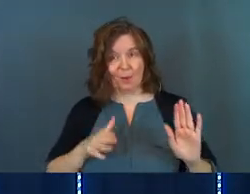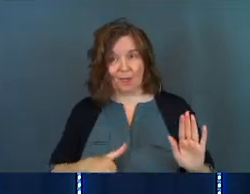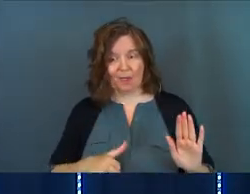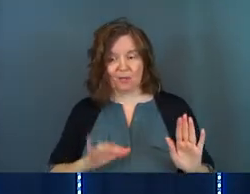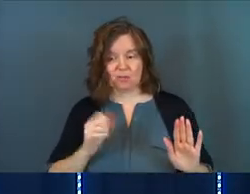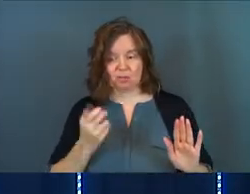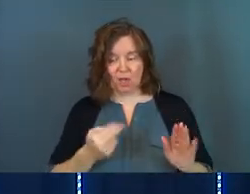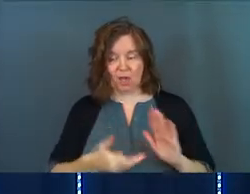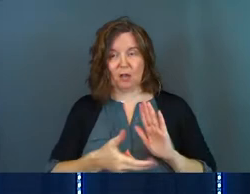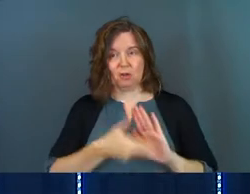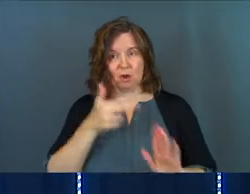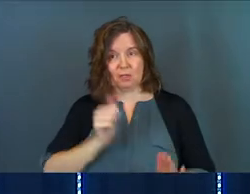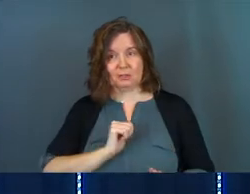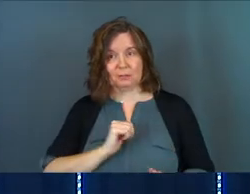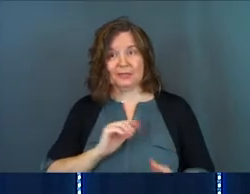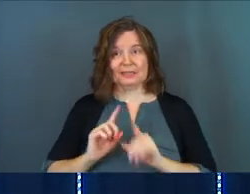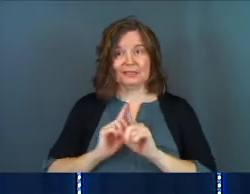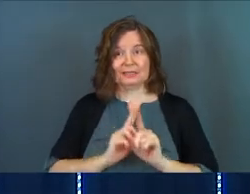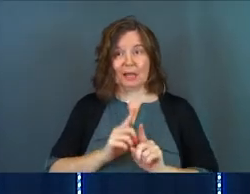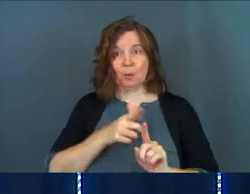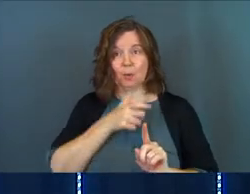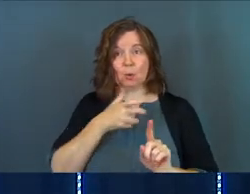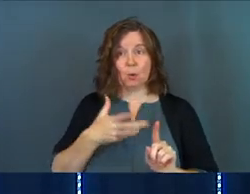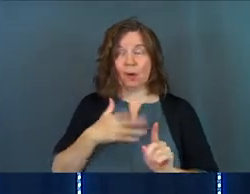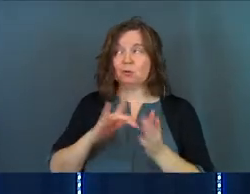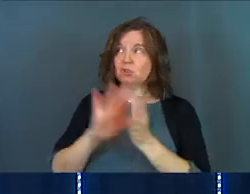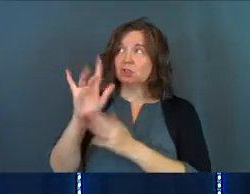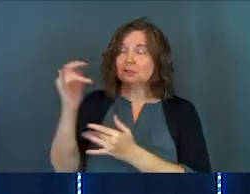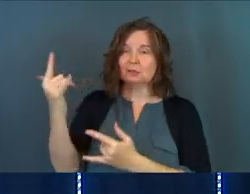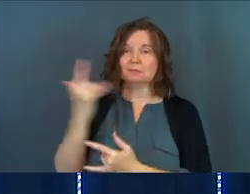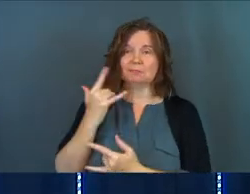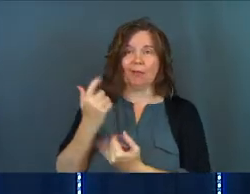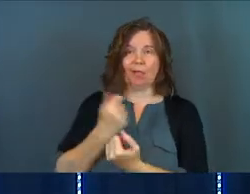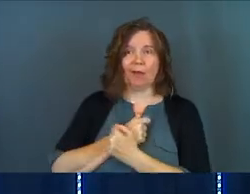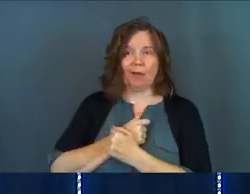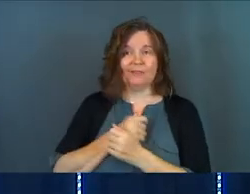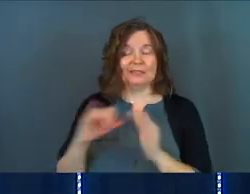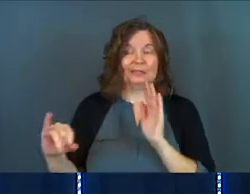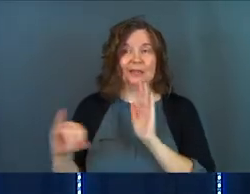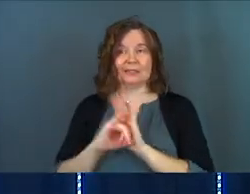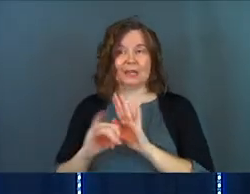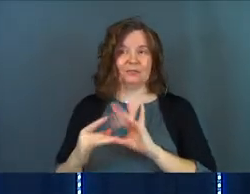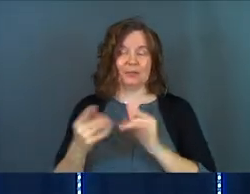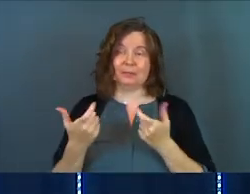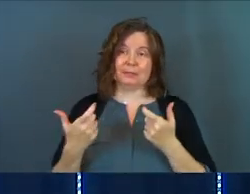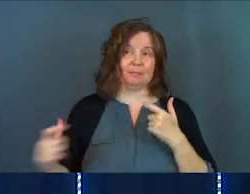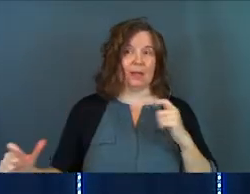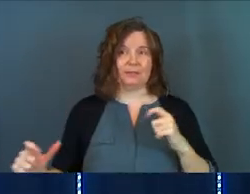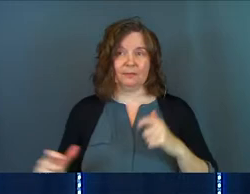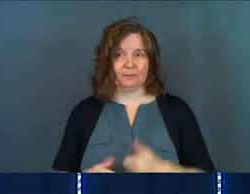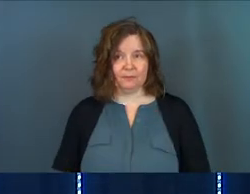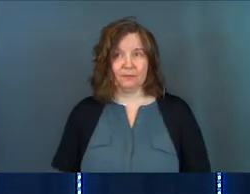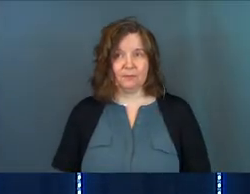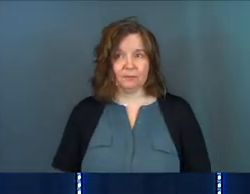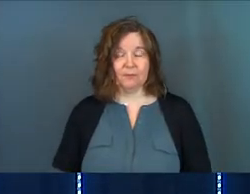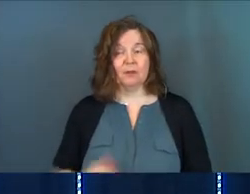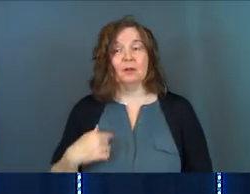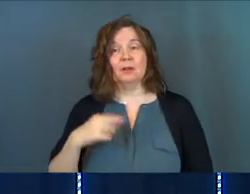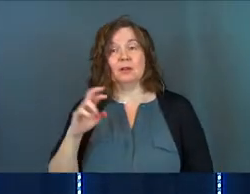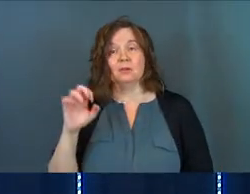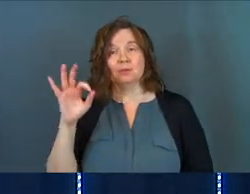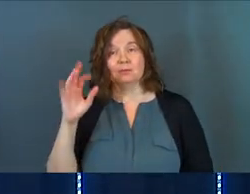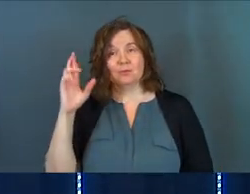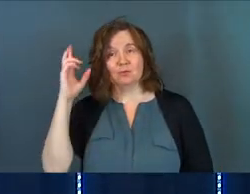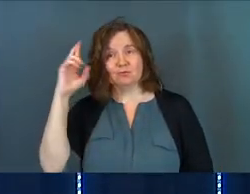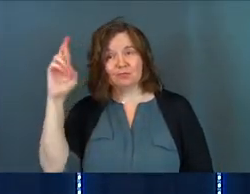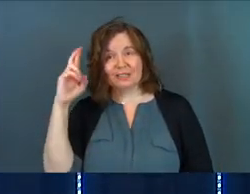way. John calls himself the disciple that Jesus loved. It's an identity statement. It's massive. And like I said, Ricky